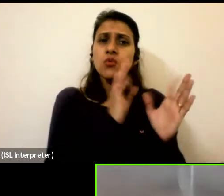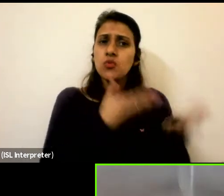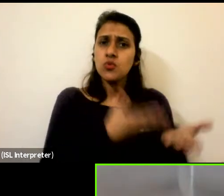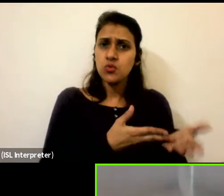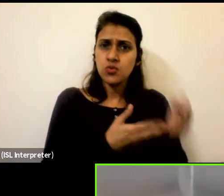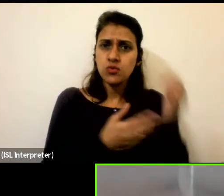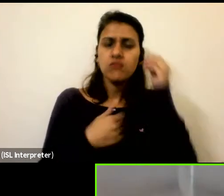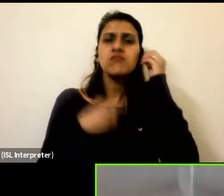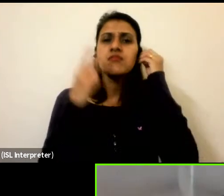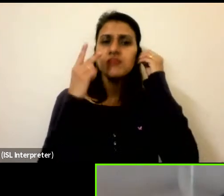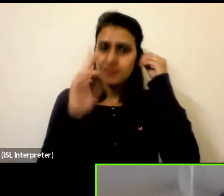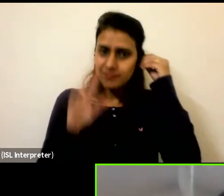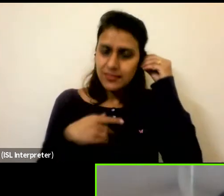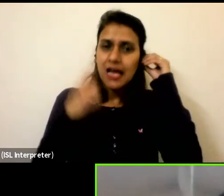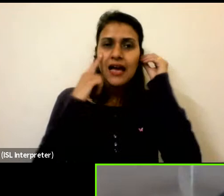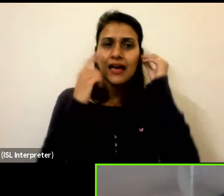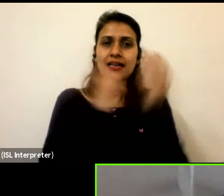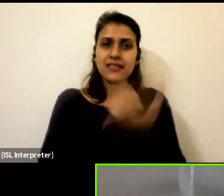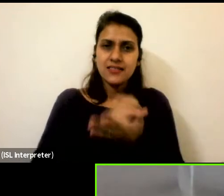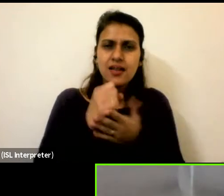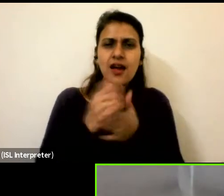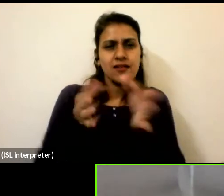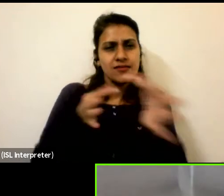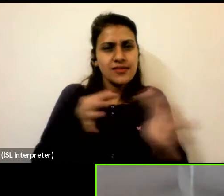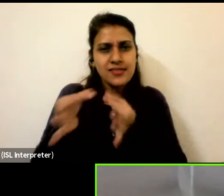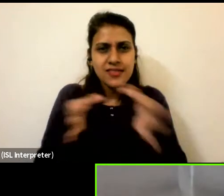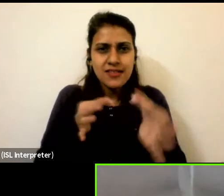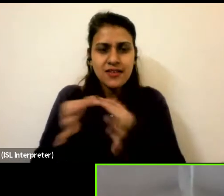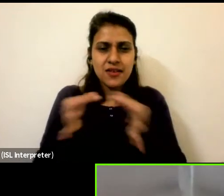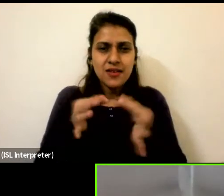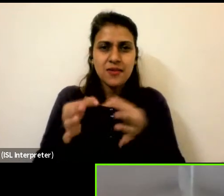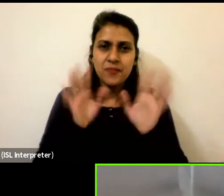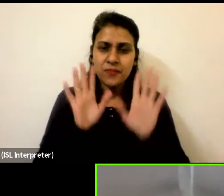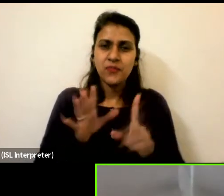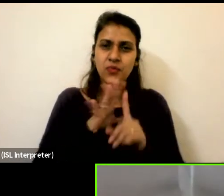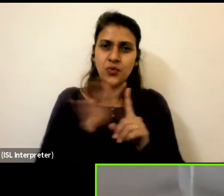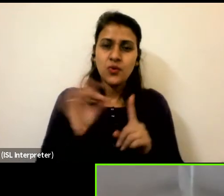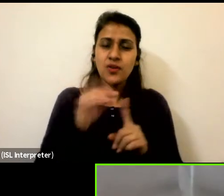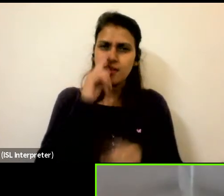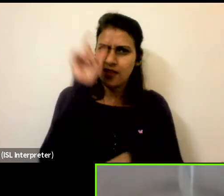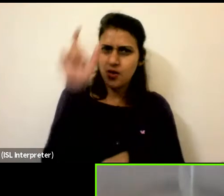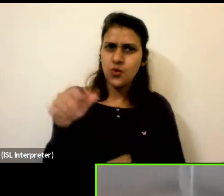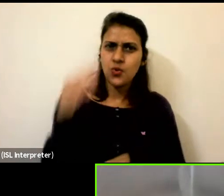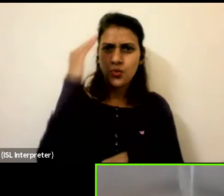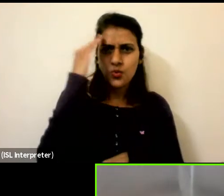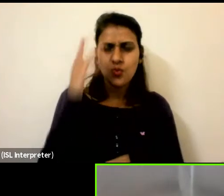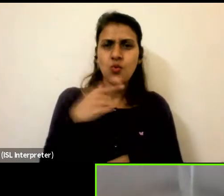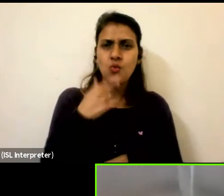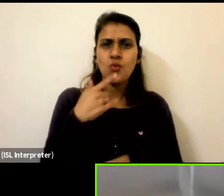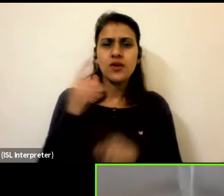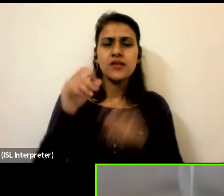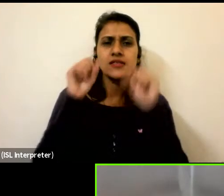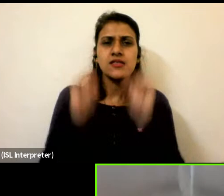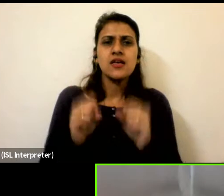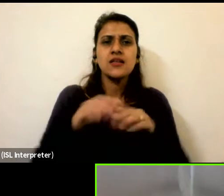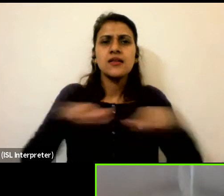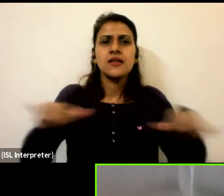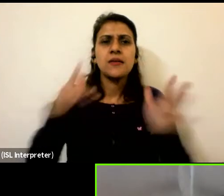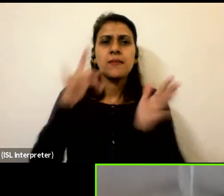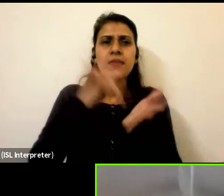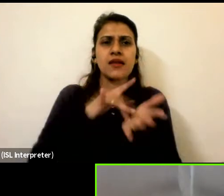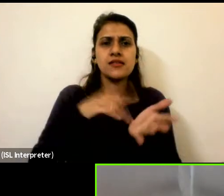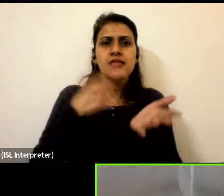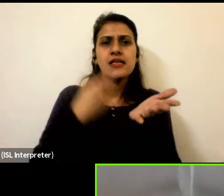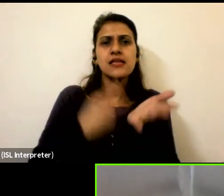can try and explain this with an example. So there was a lady, who used to sit in the reception of our